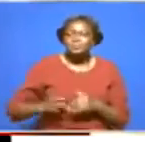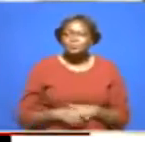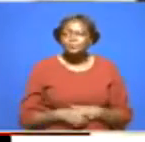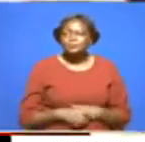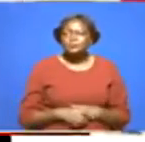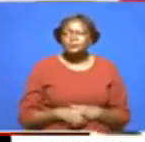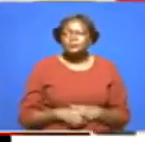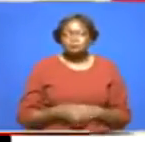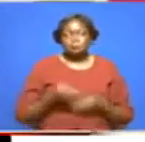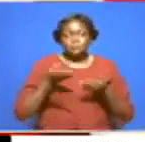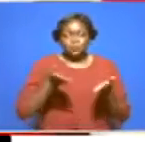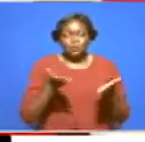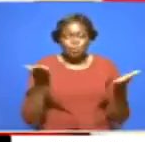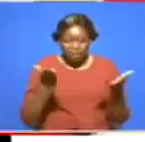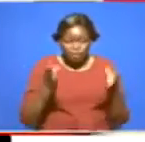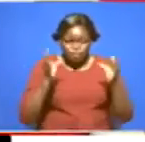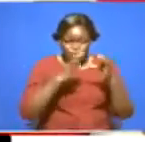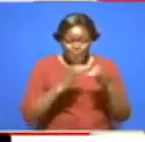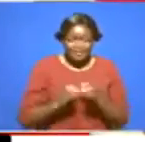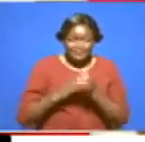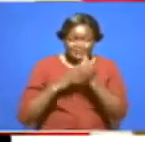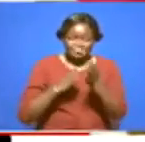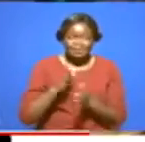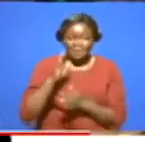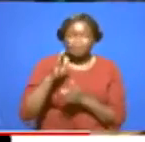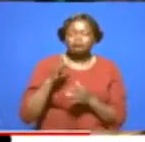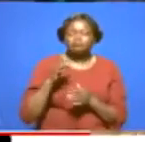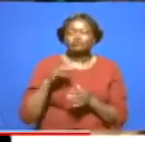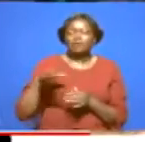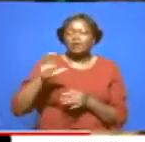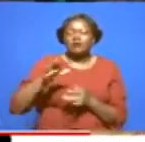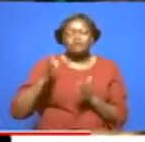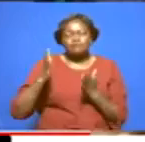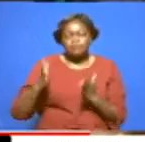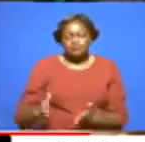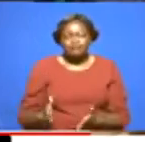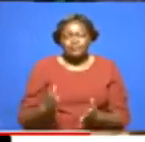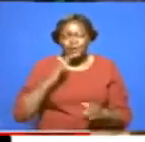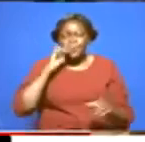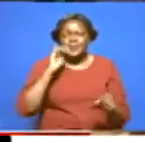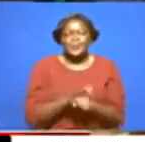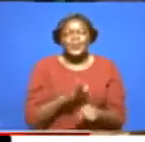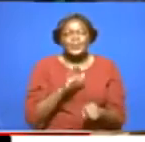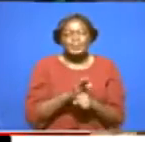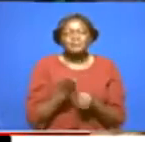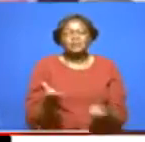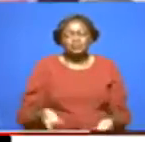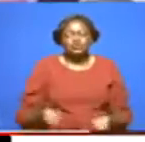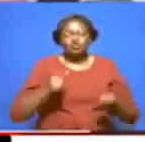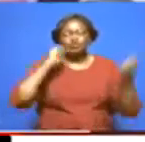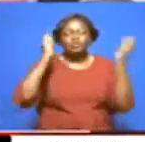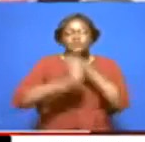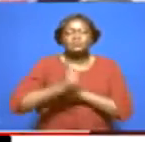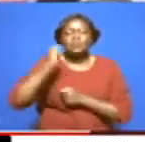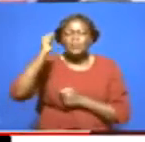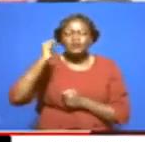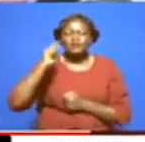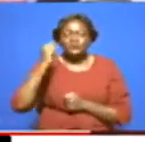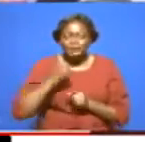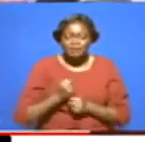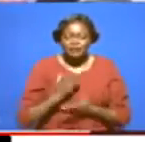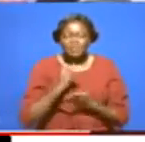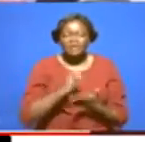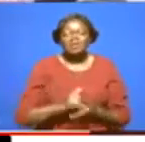It is here where the party leader, environmentalist Dr. Isaac Kalua, promised to reinvent the politics of Kenya to ensure leaders